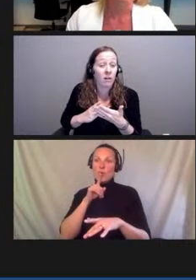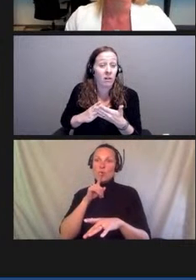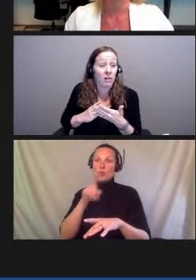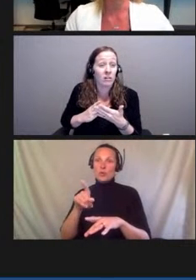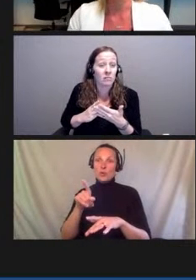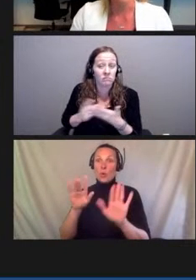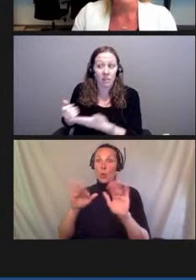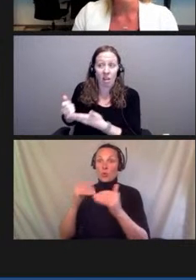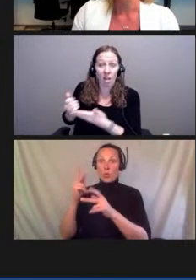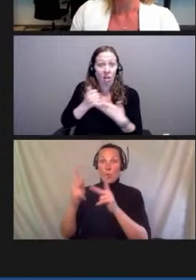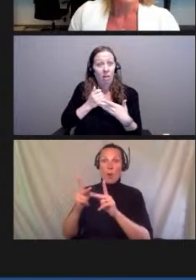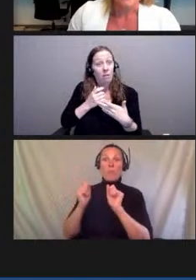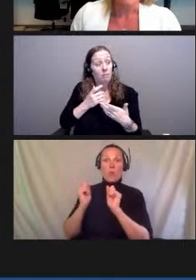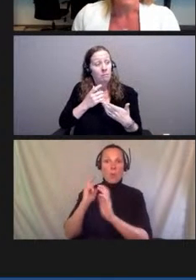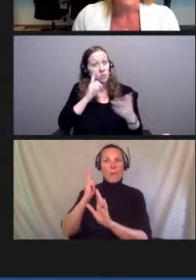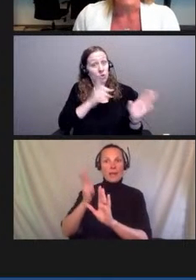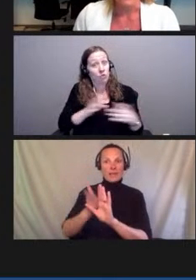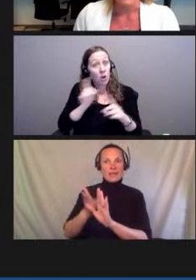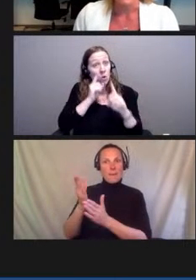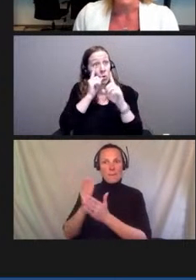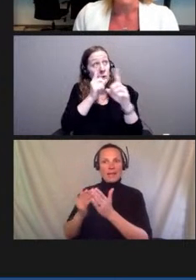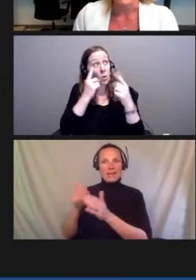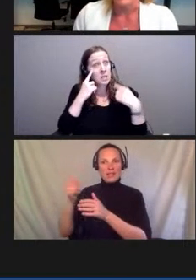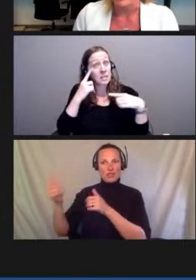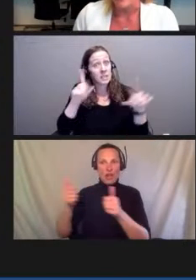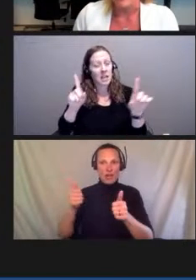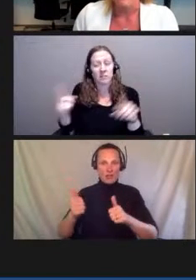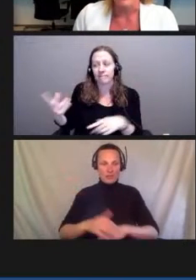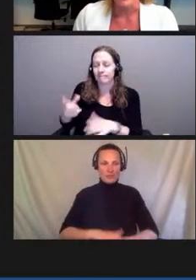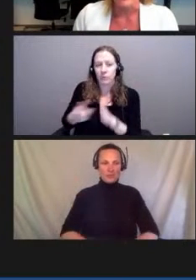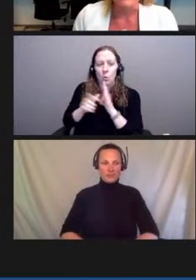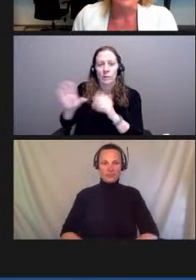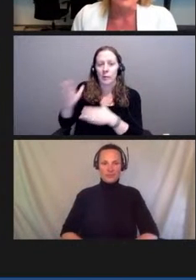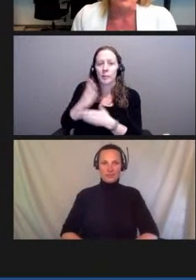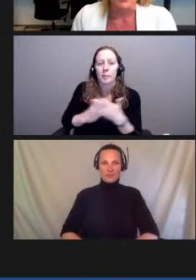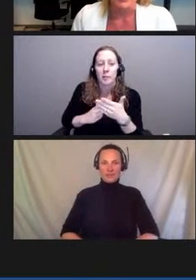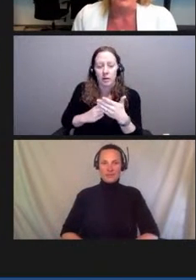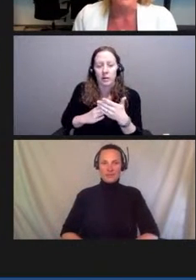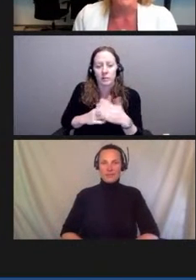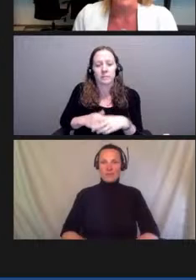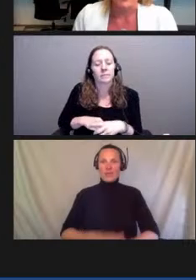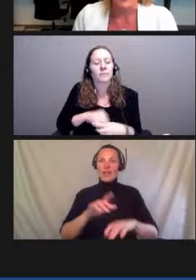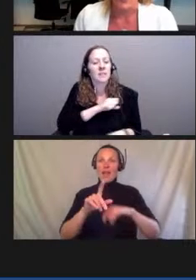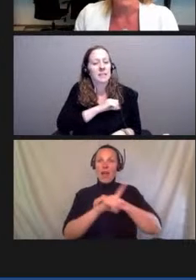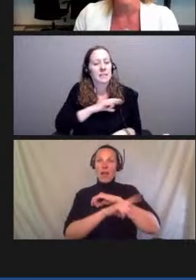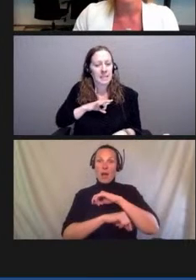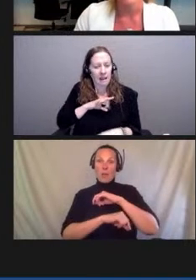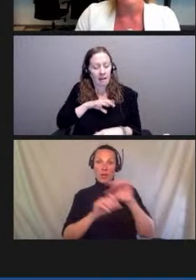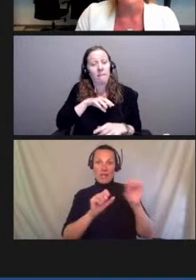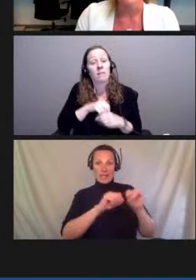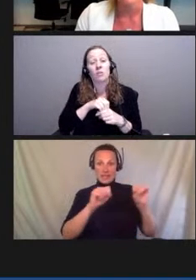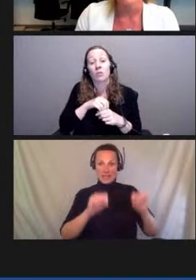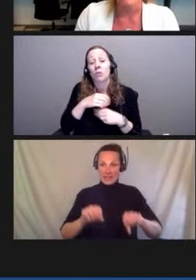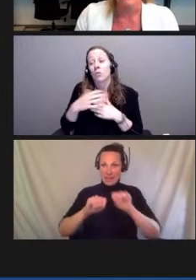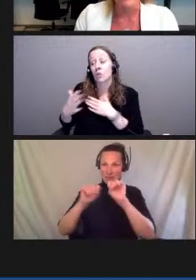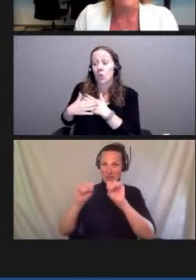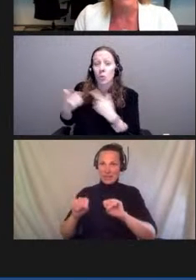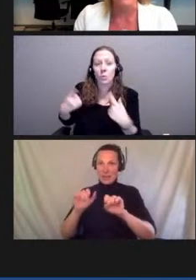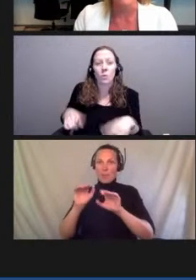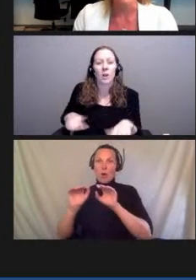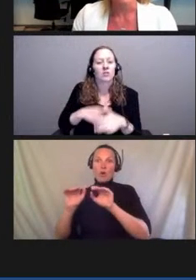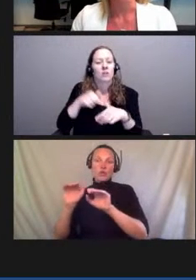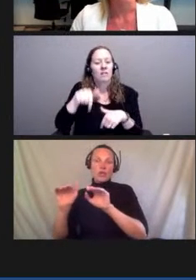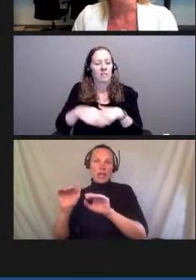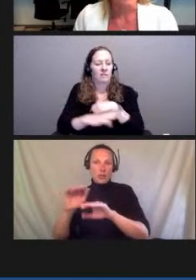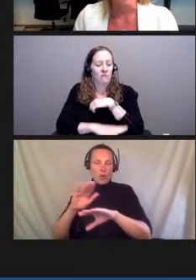strategy. So staff will consult on the 2 potential systems during engagement series 2 starting this fall. And the feedback received